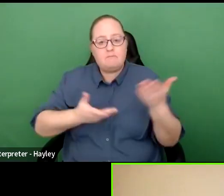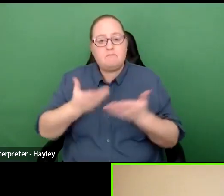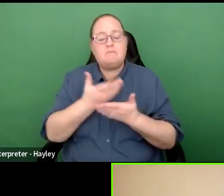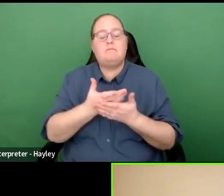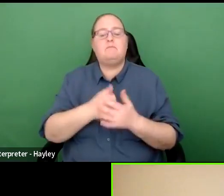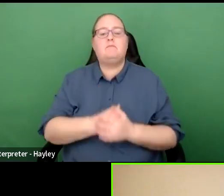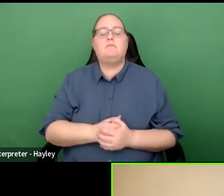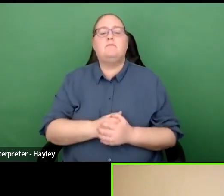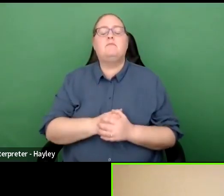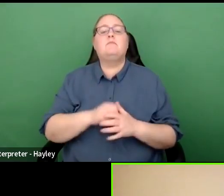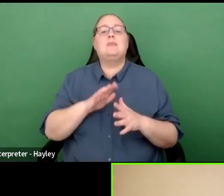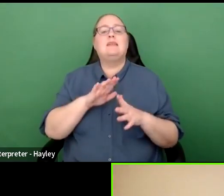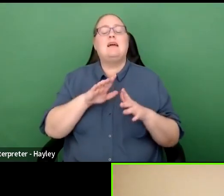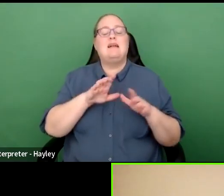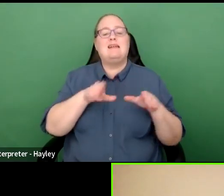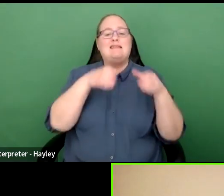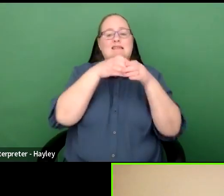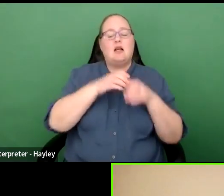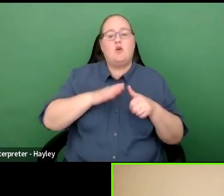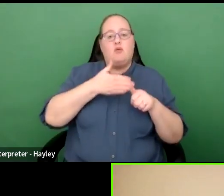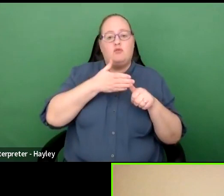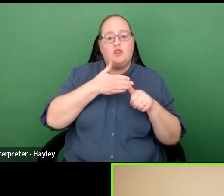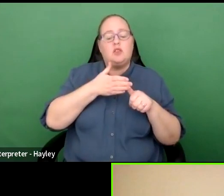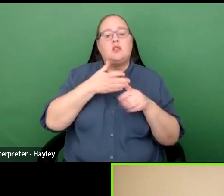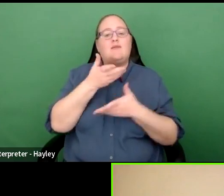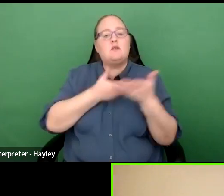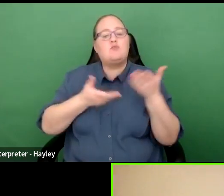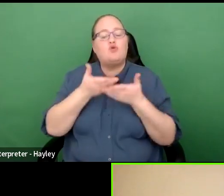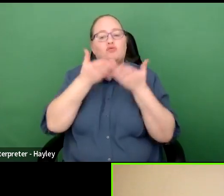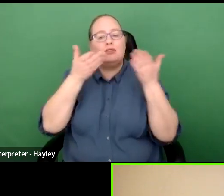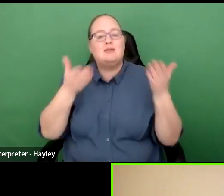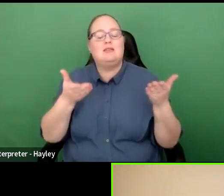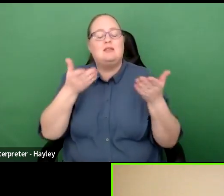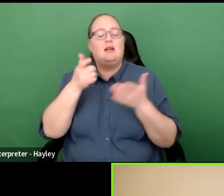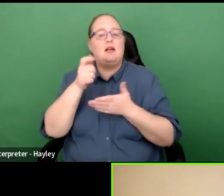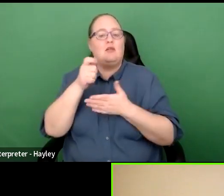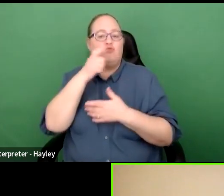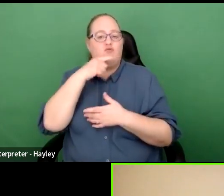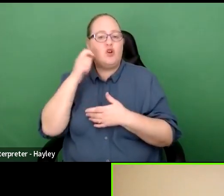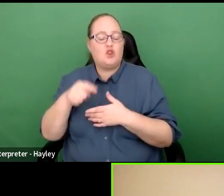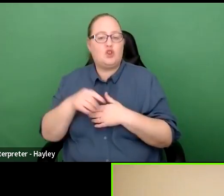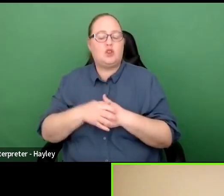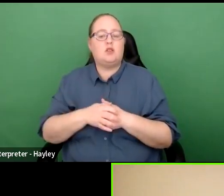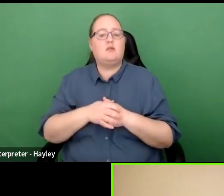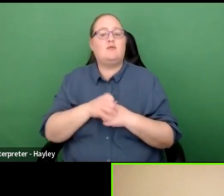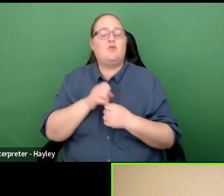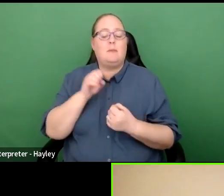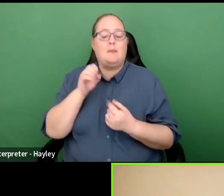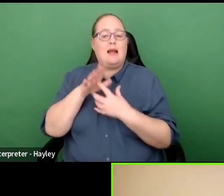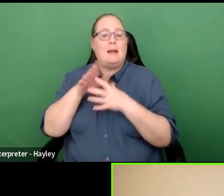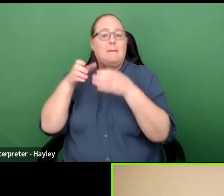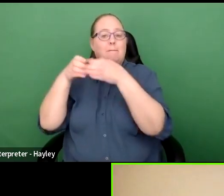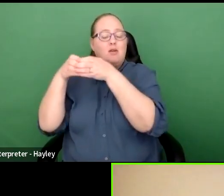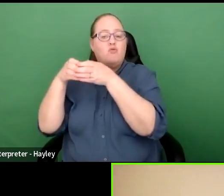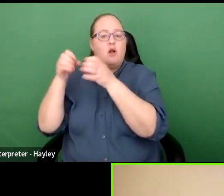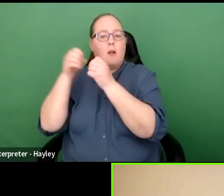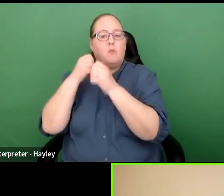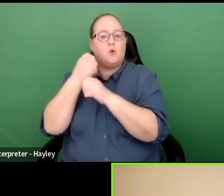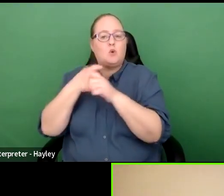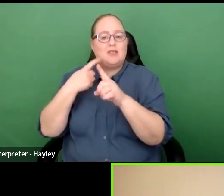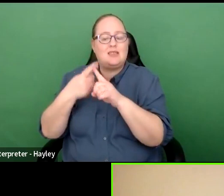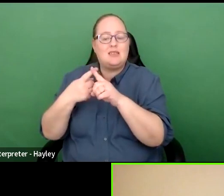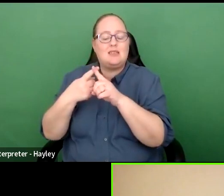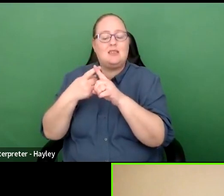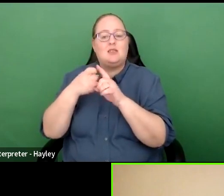Origins of Democracy in Russia, From Imperial Bourgeoisie to Post-Communist Middle Class, published by Cambridge